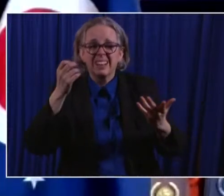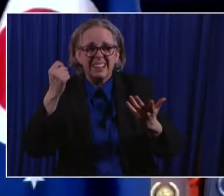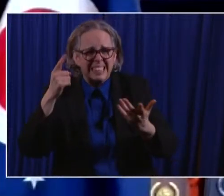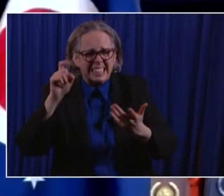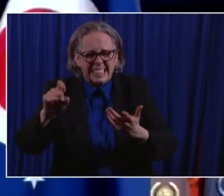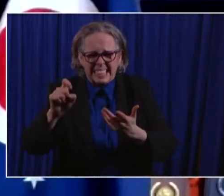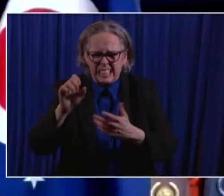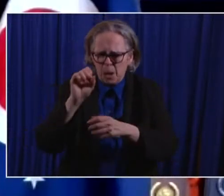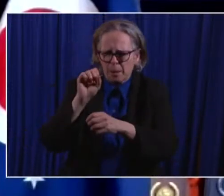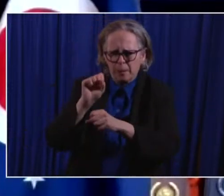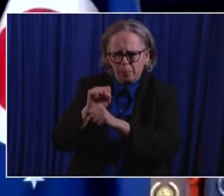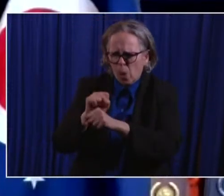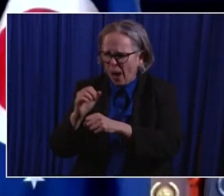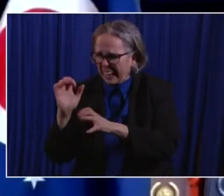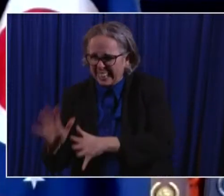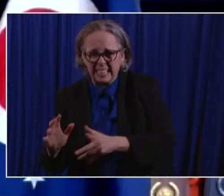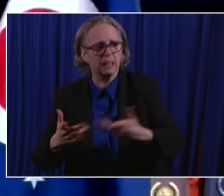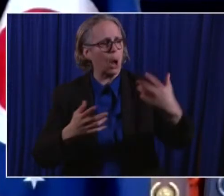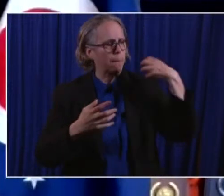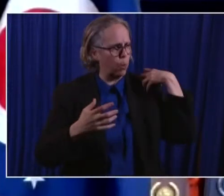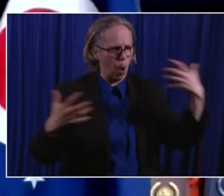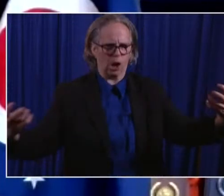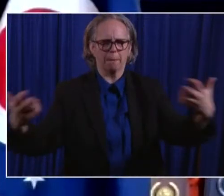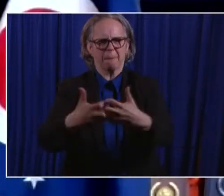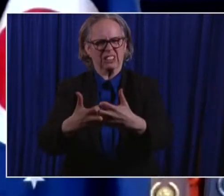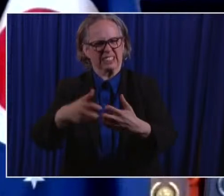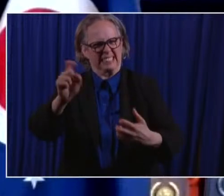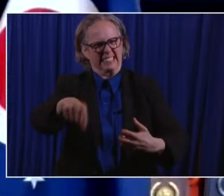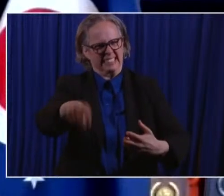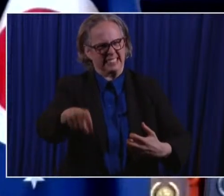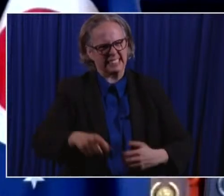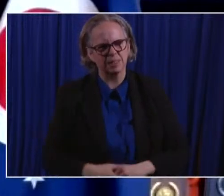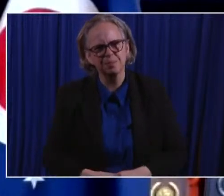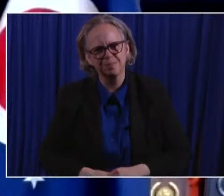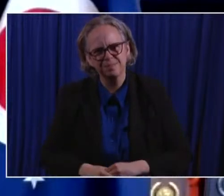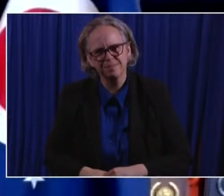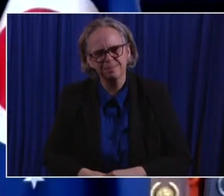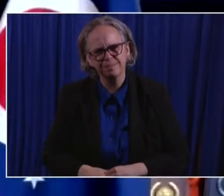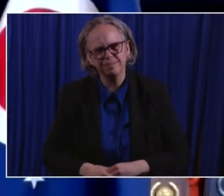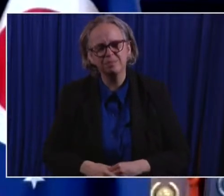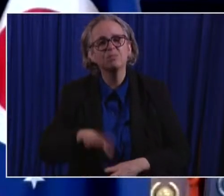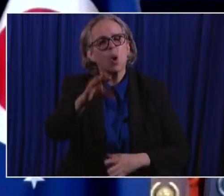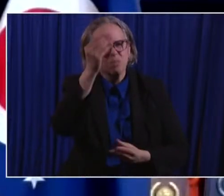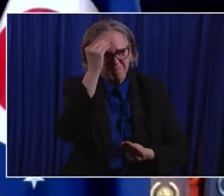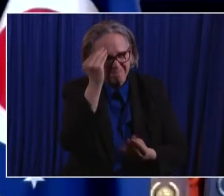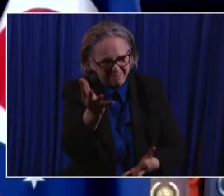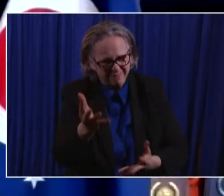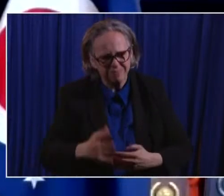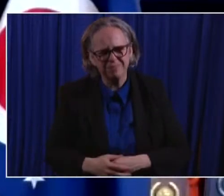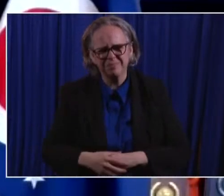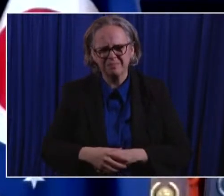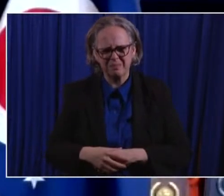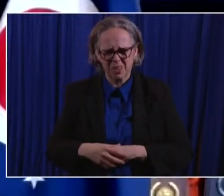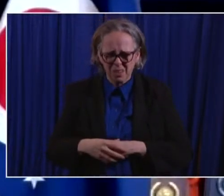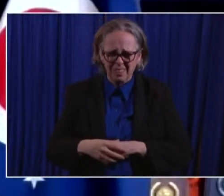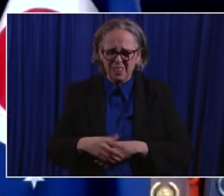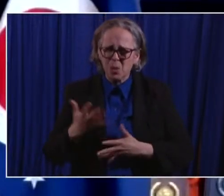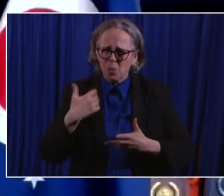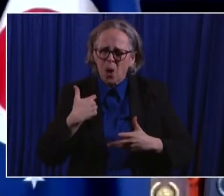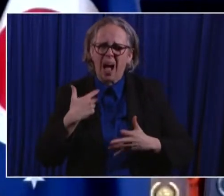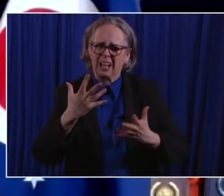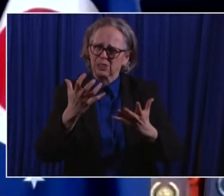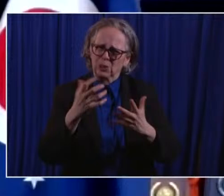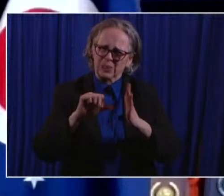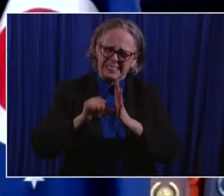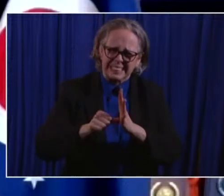to take that job. So we need that workforce. And we have training, I want to emphasize this as well. We have training